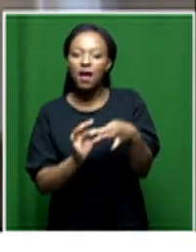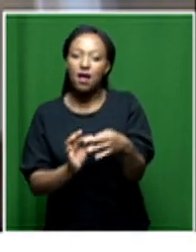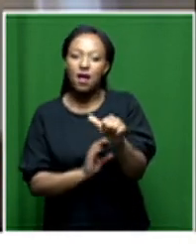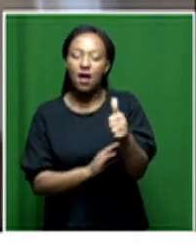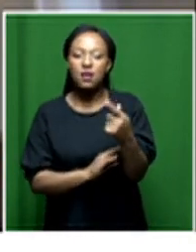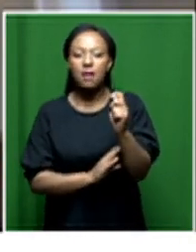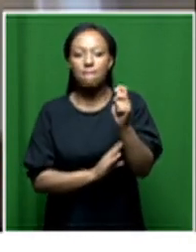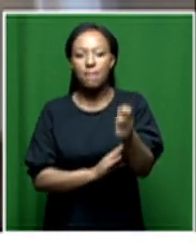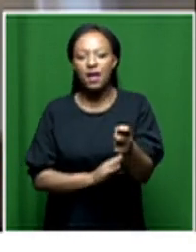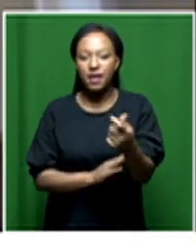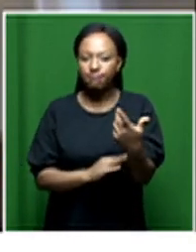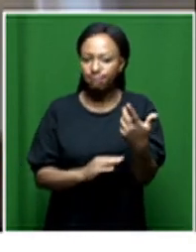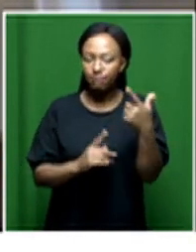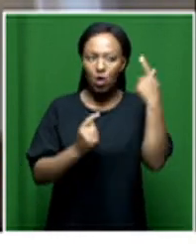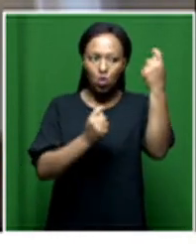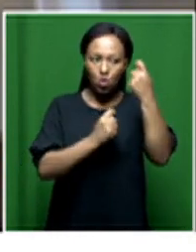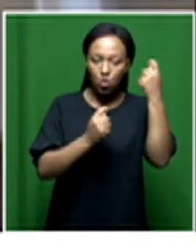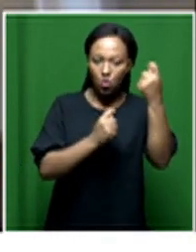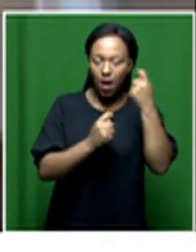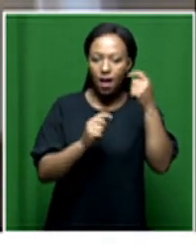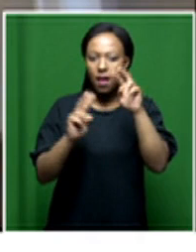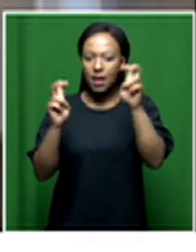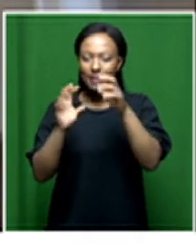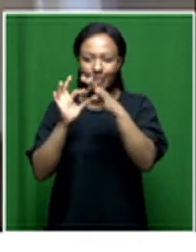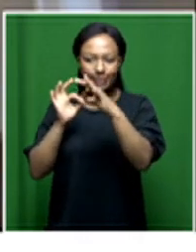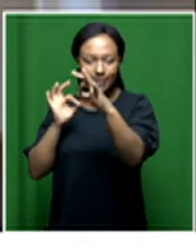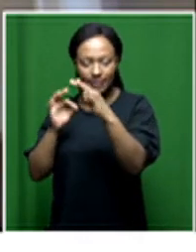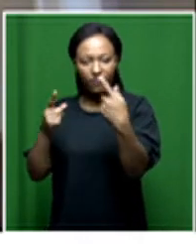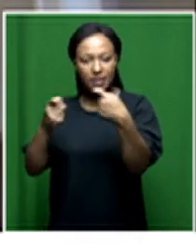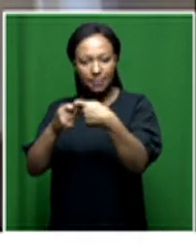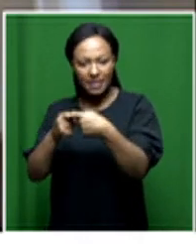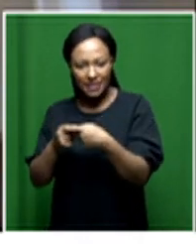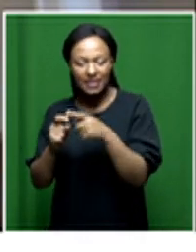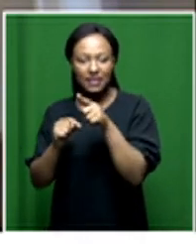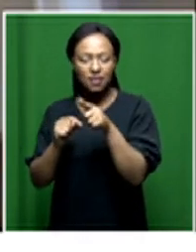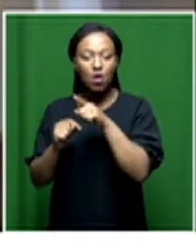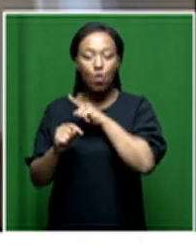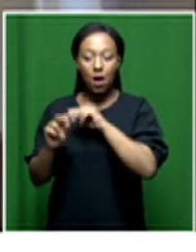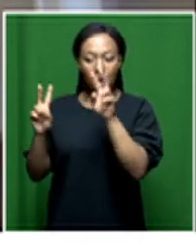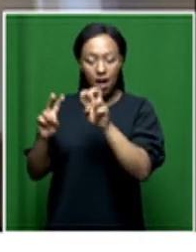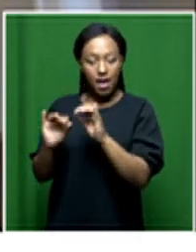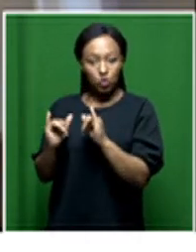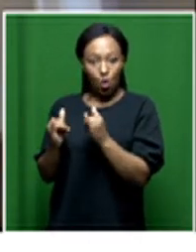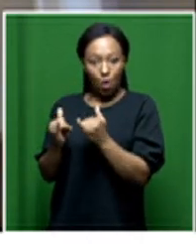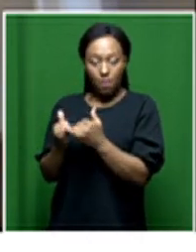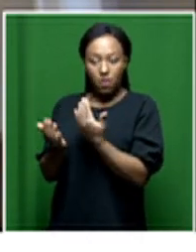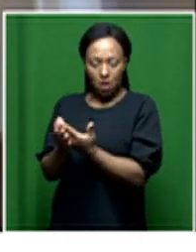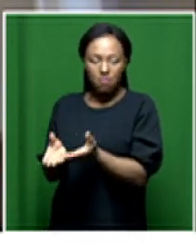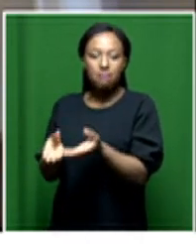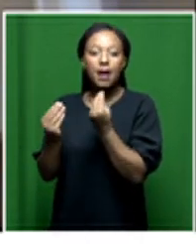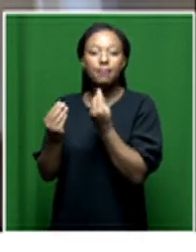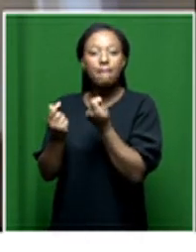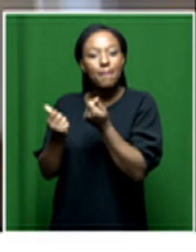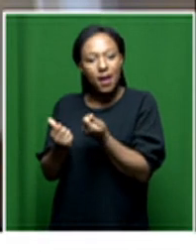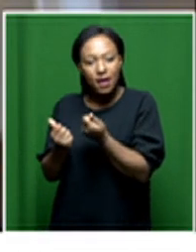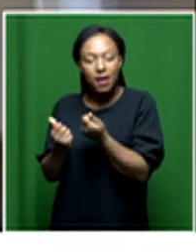things like rural electrification subsidies, which gives Eskom additional funds